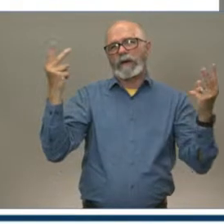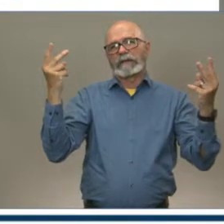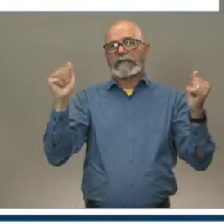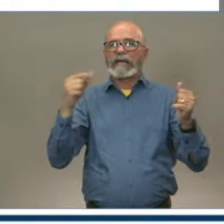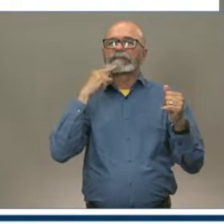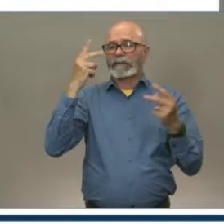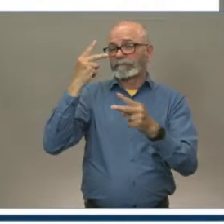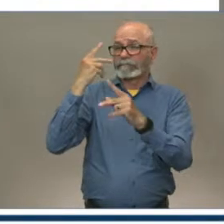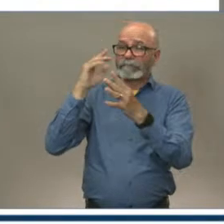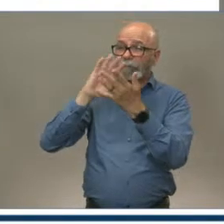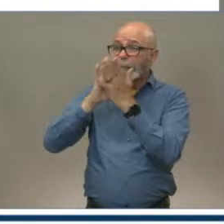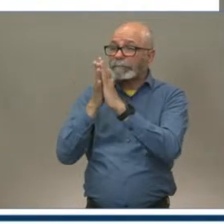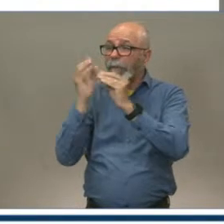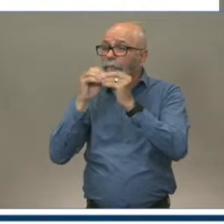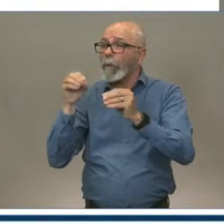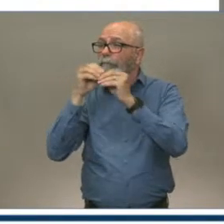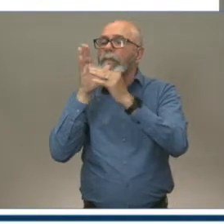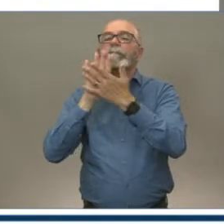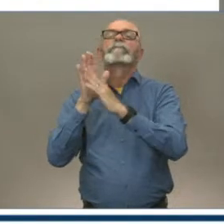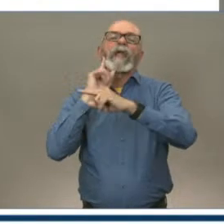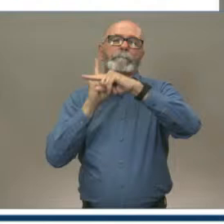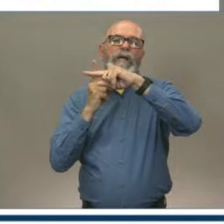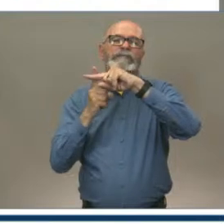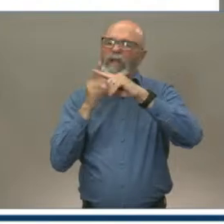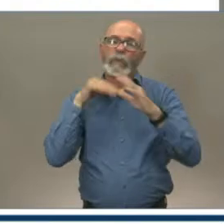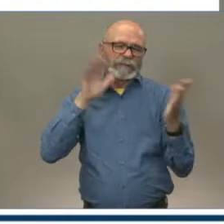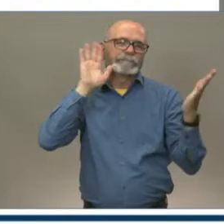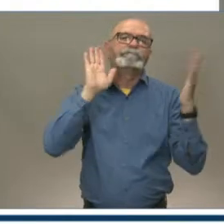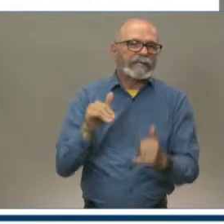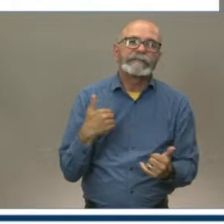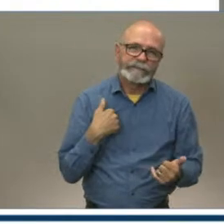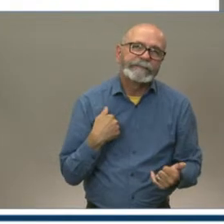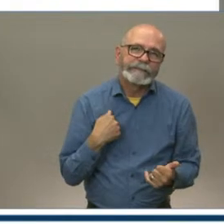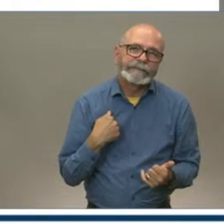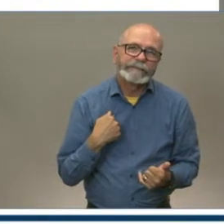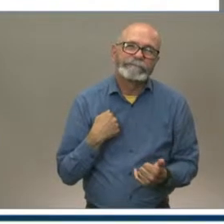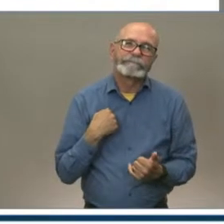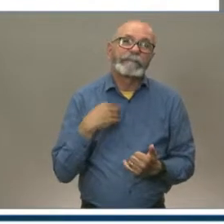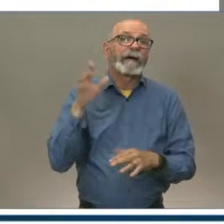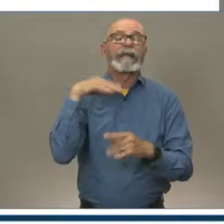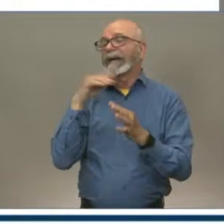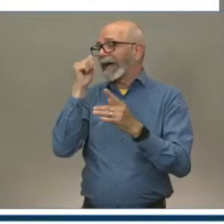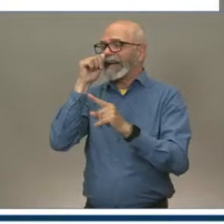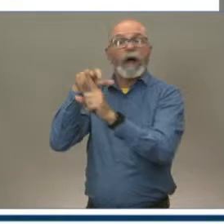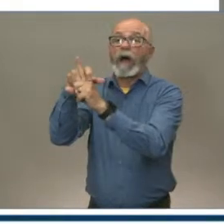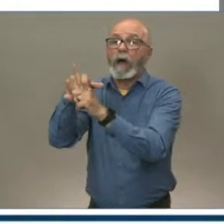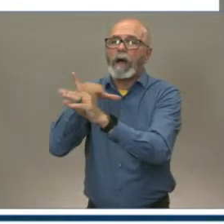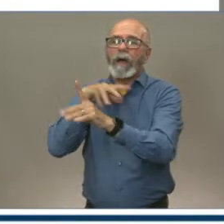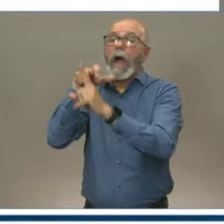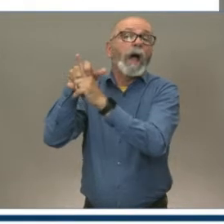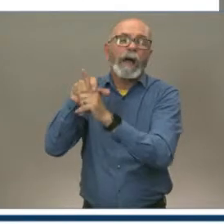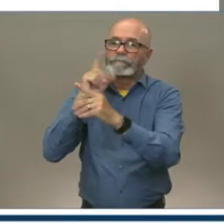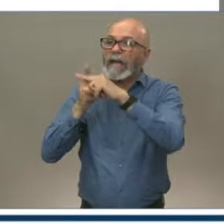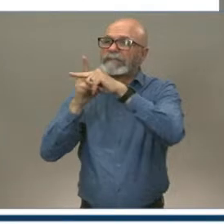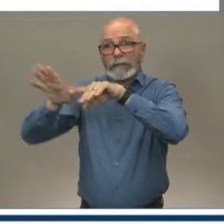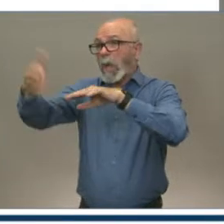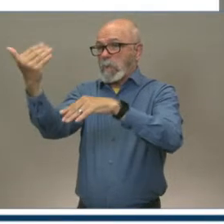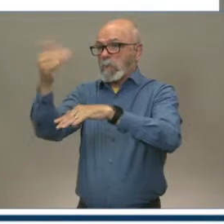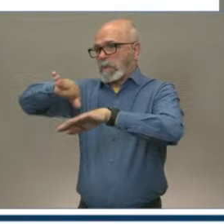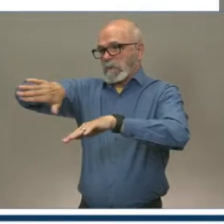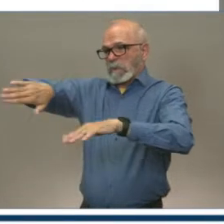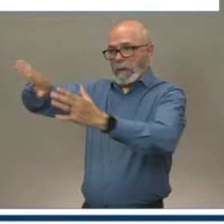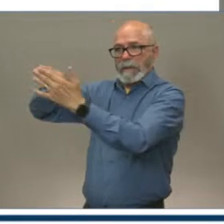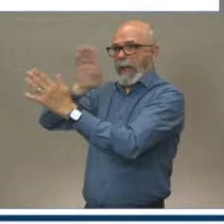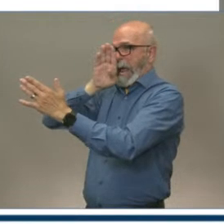work. That we want to identify these people, get them tested. Now we know they're positive, and then we can isolate them and